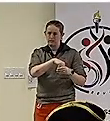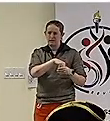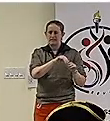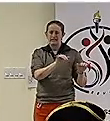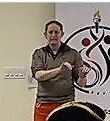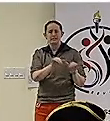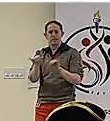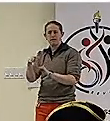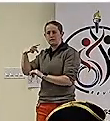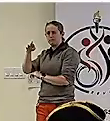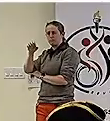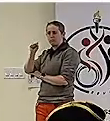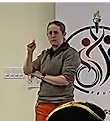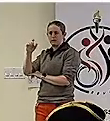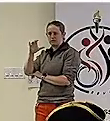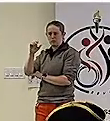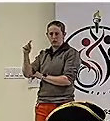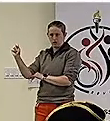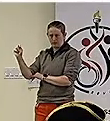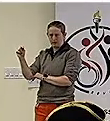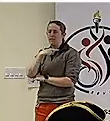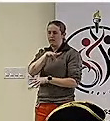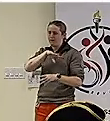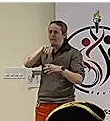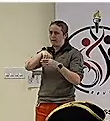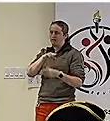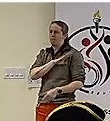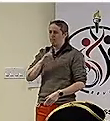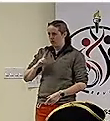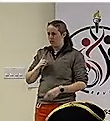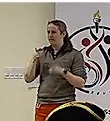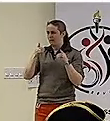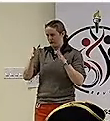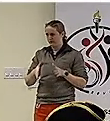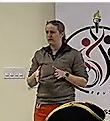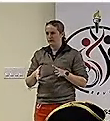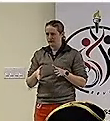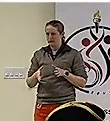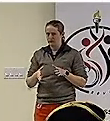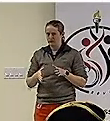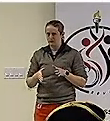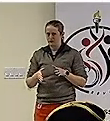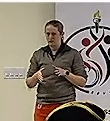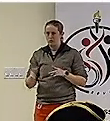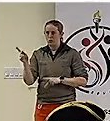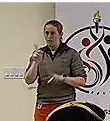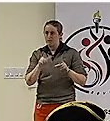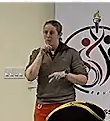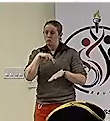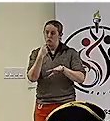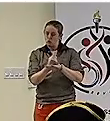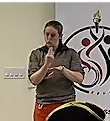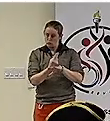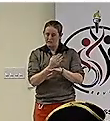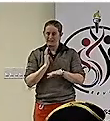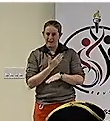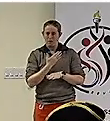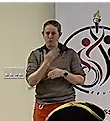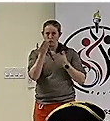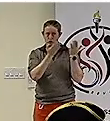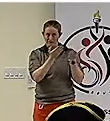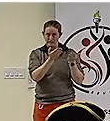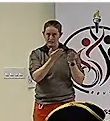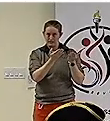Group, the board of directors. So think for that for a minute. You've got the end user of services directly influencing the highest